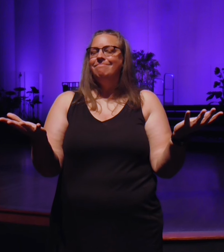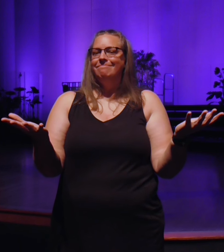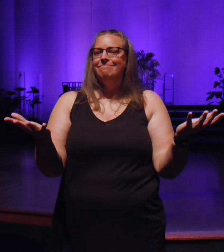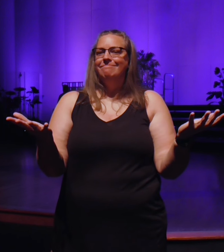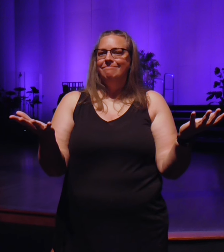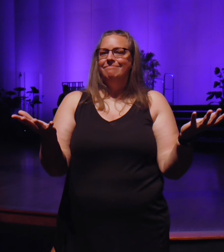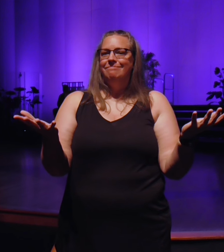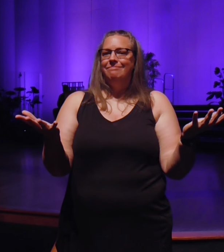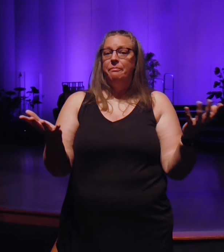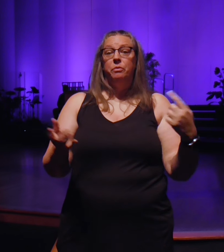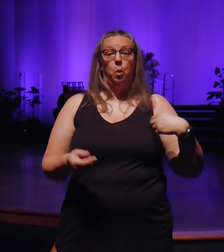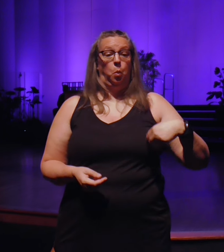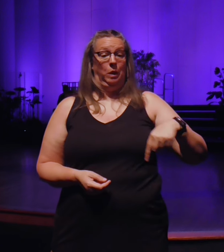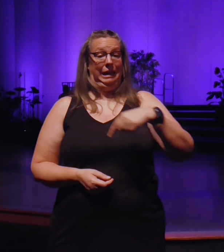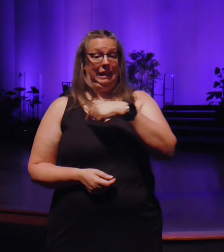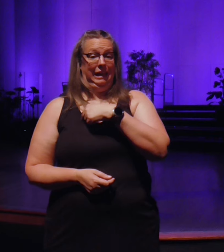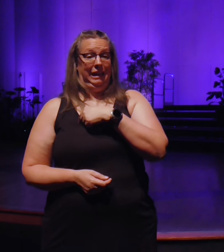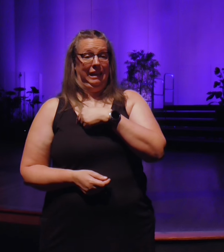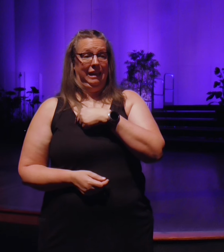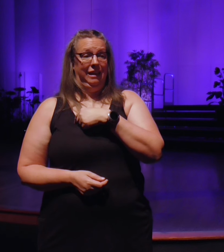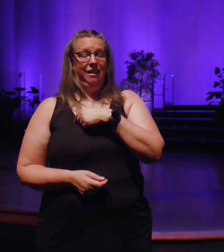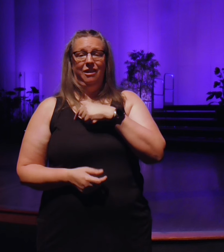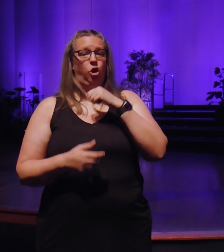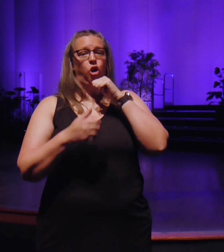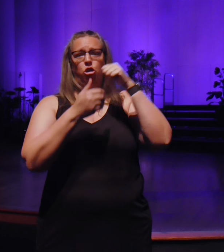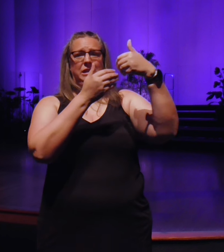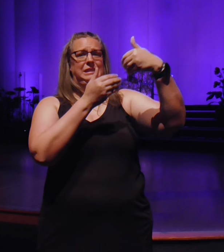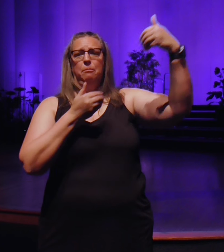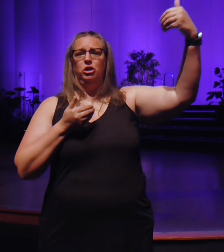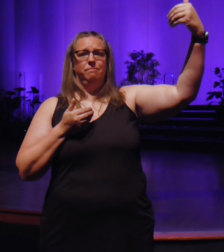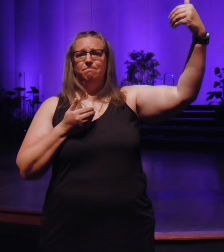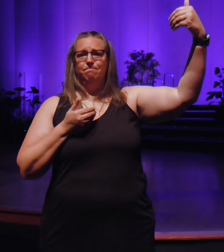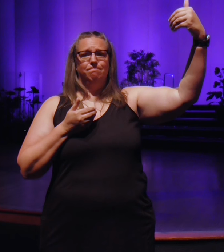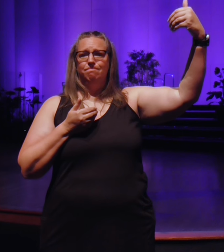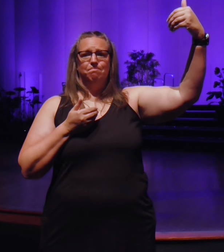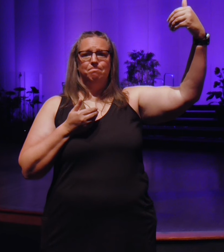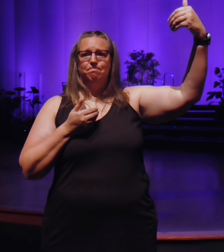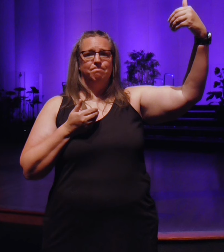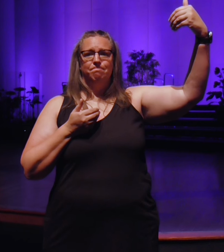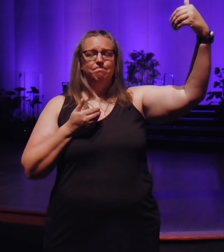and that we are not separate from it.